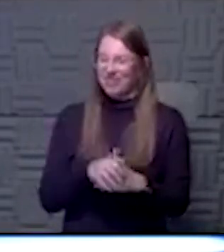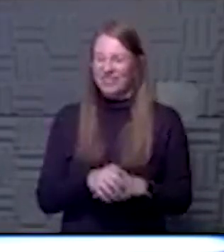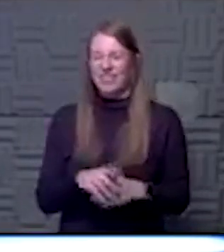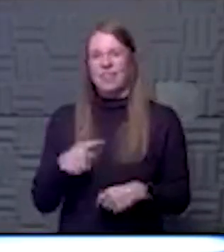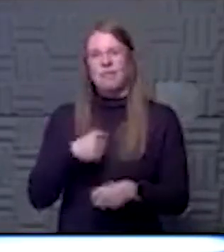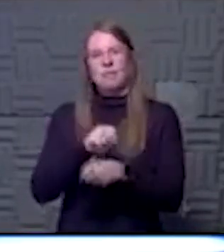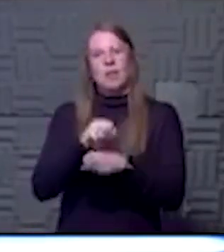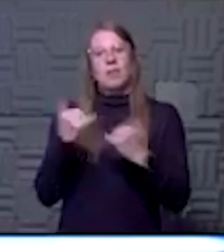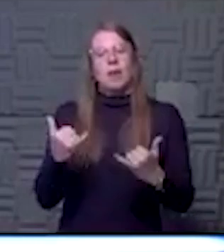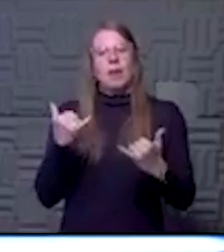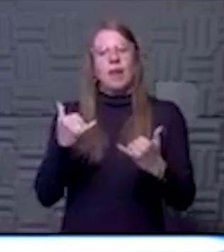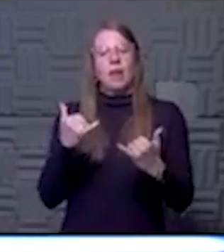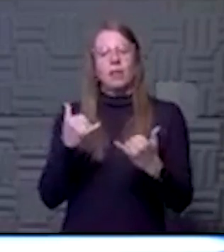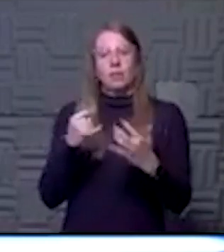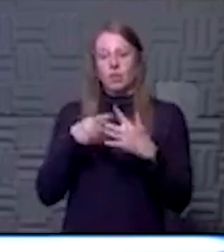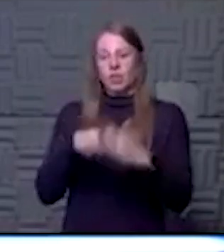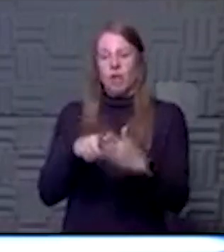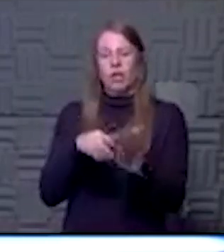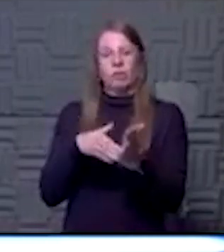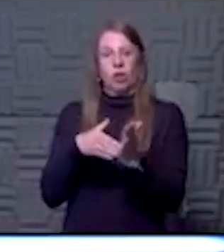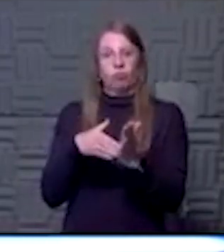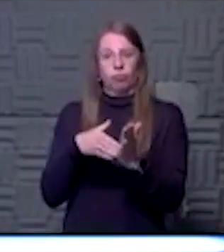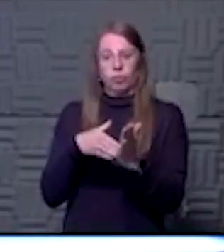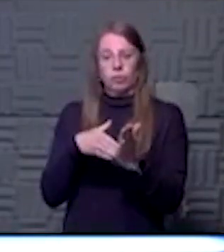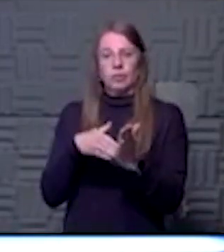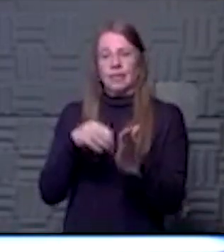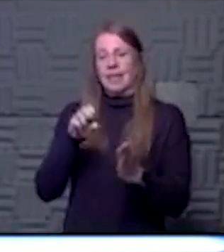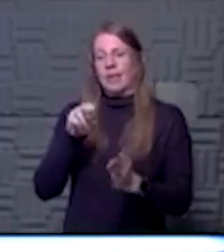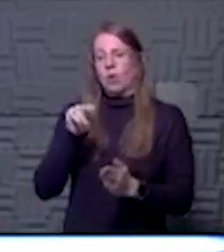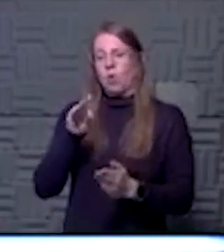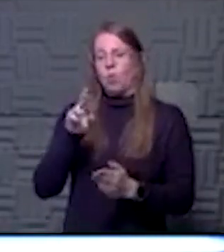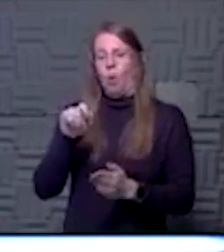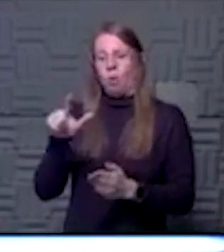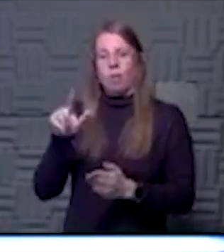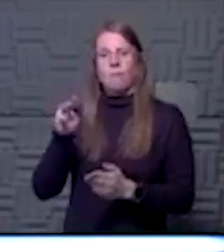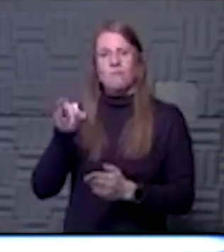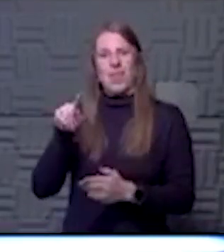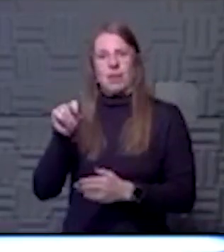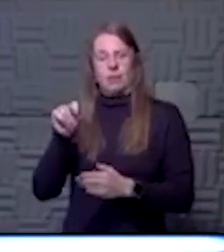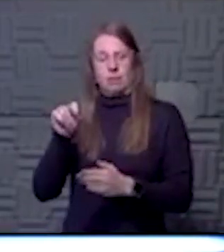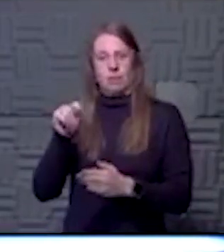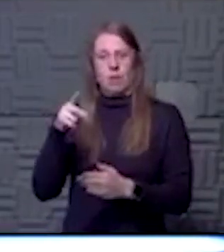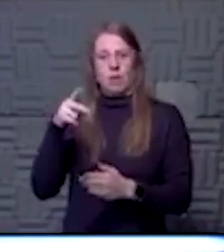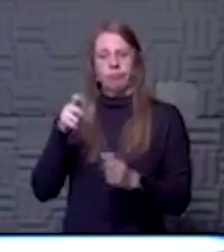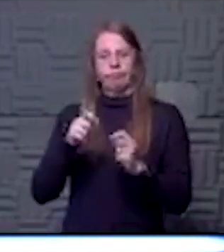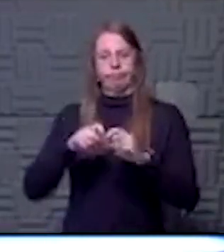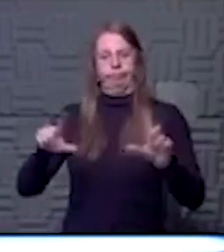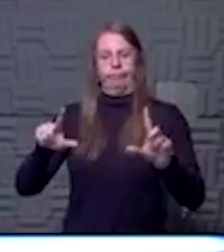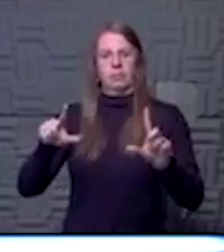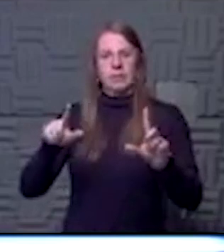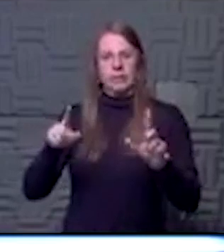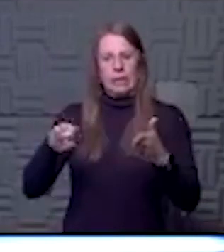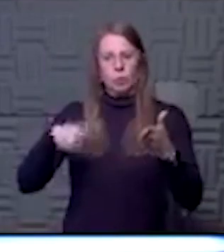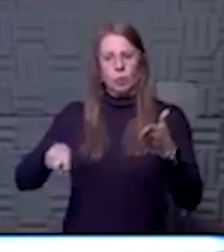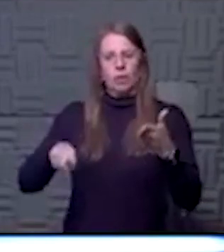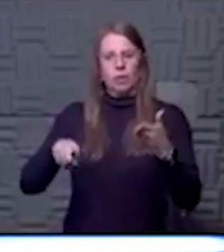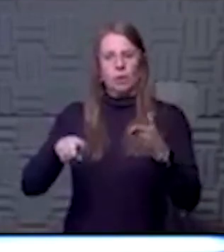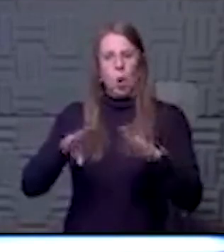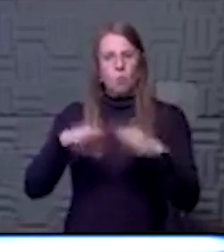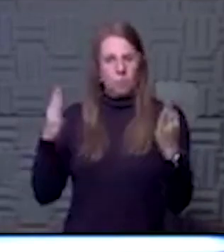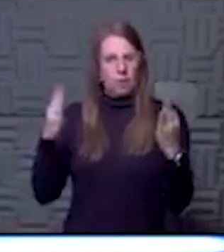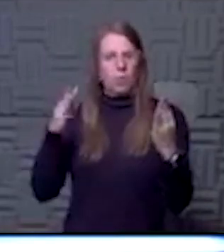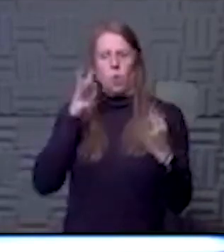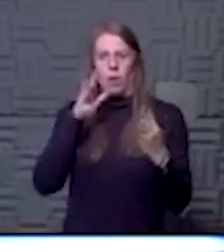now on beginning to enroll providers. We expect to open the enrollment portal next week, and that will be